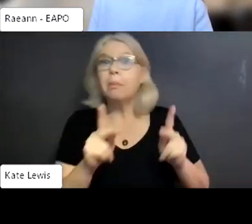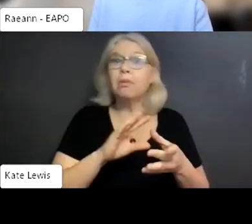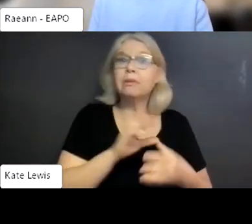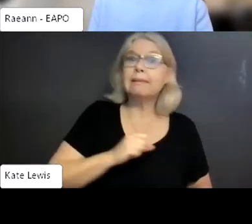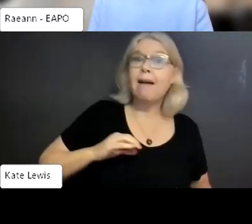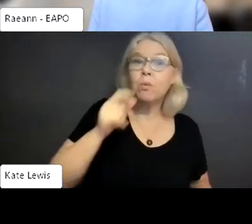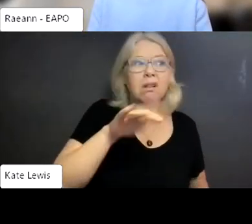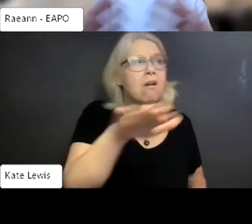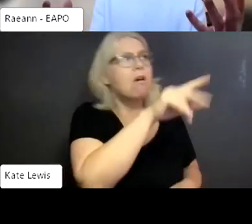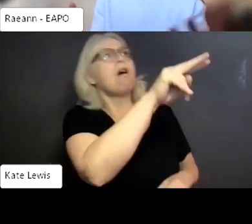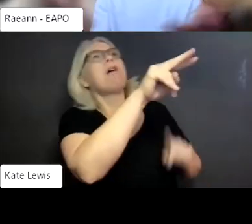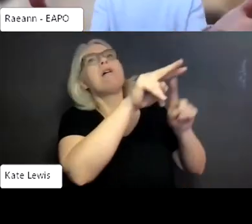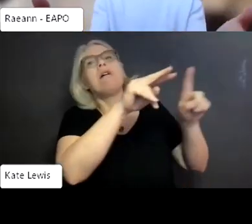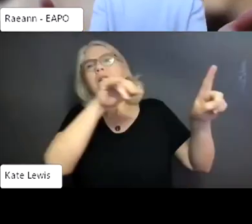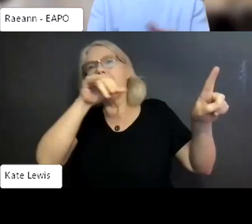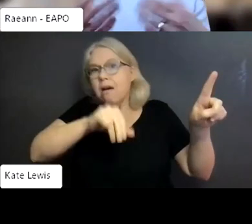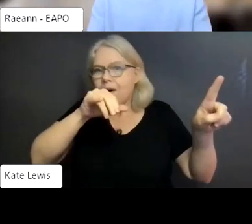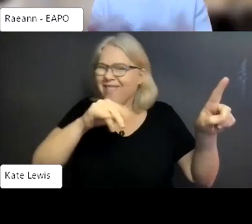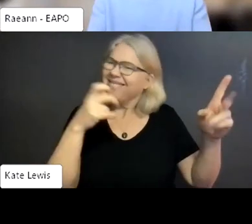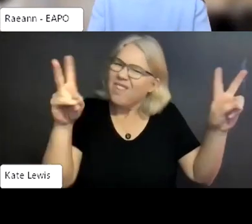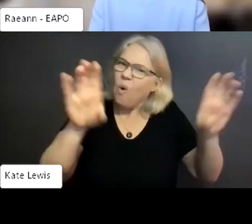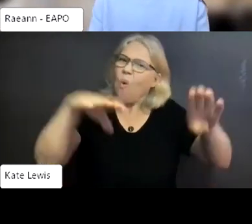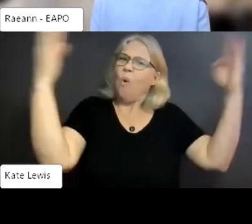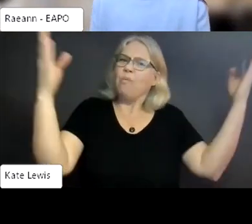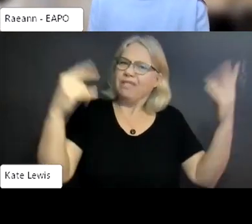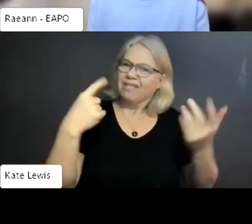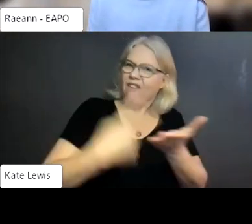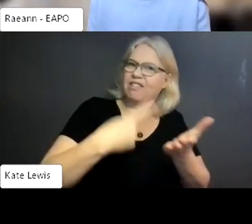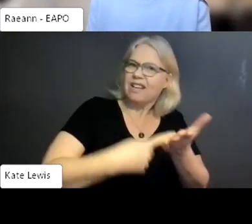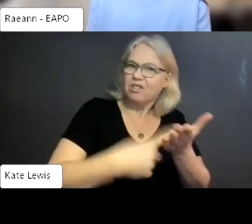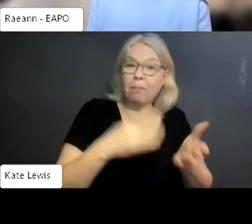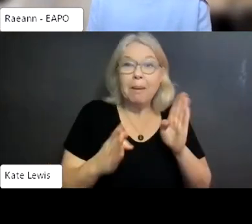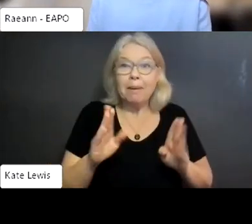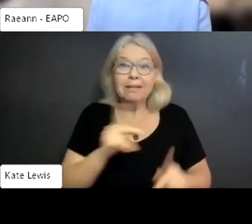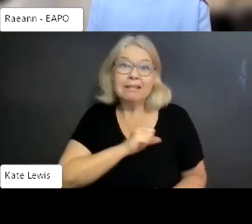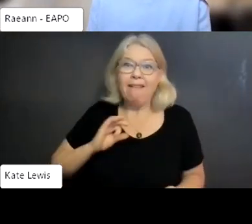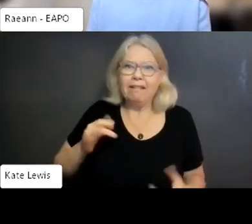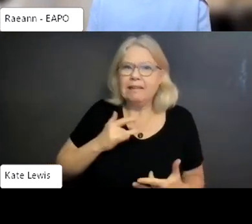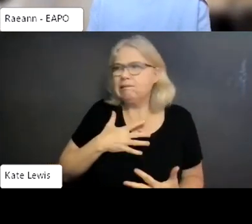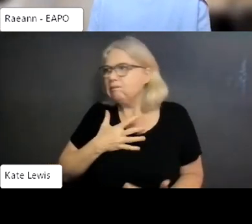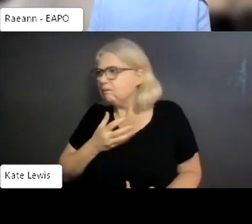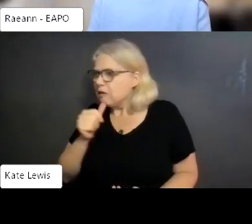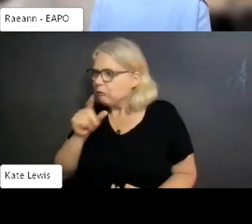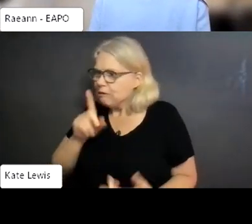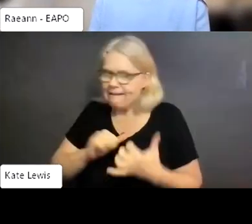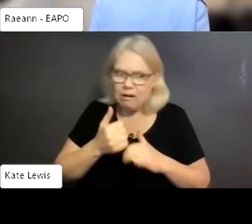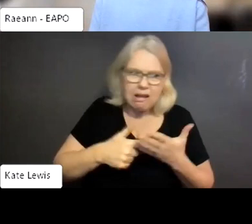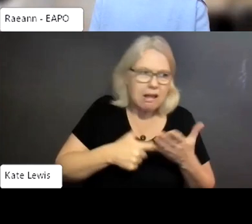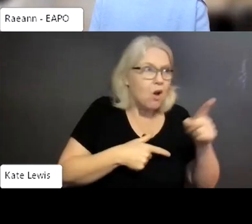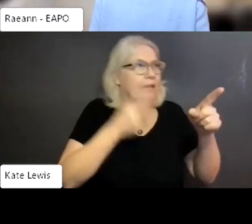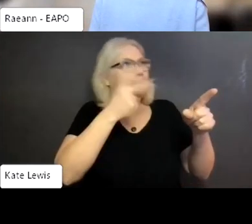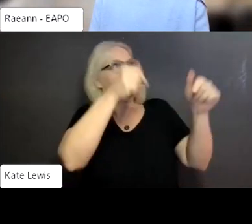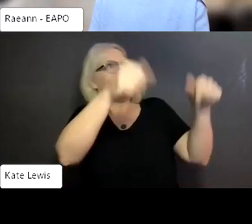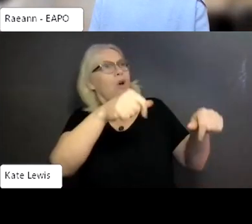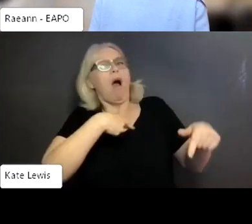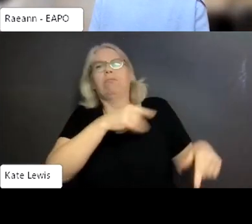kind of talking about until someone sort of sees something and starts initiating conversation. There's also the 519, I